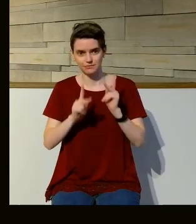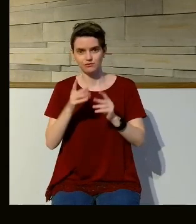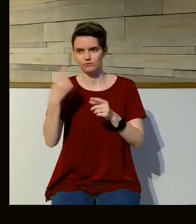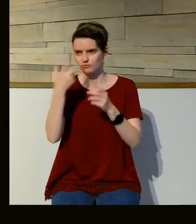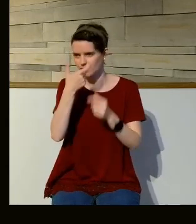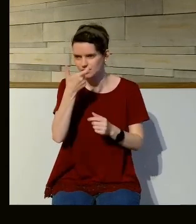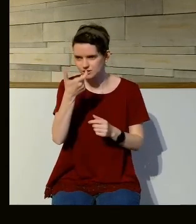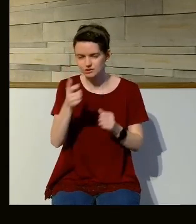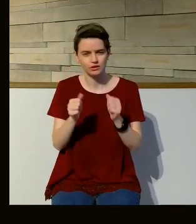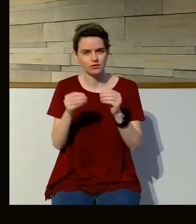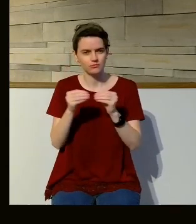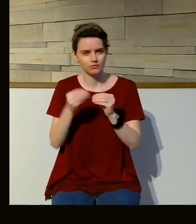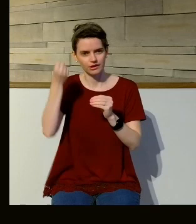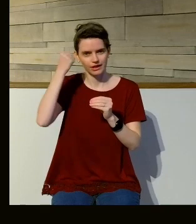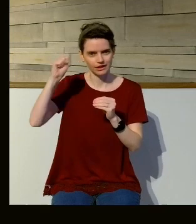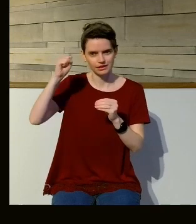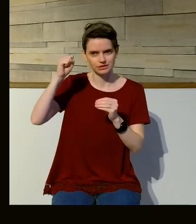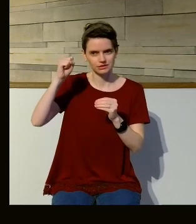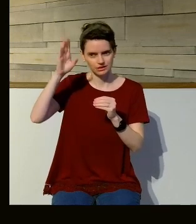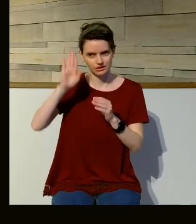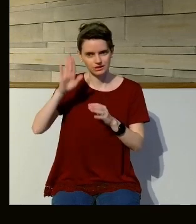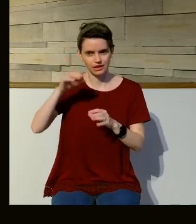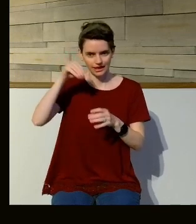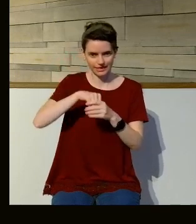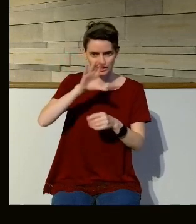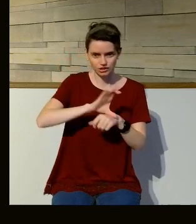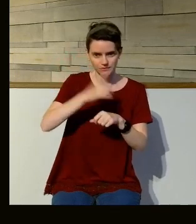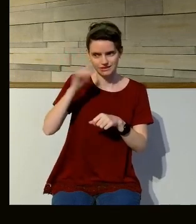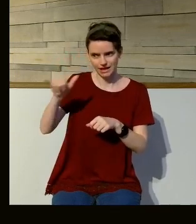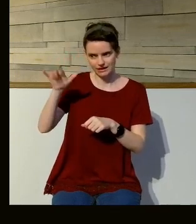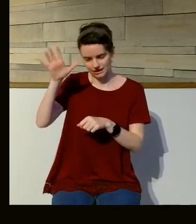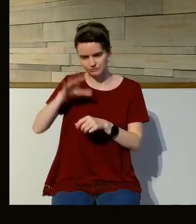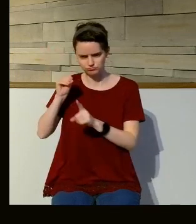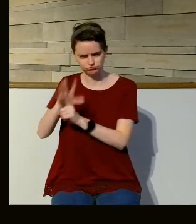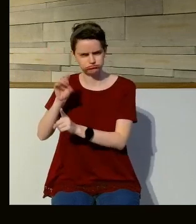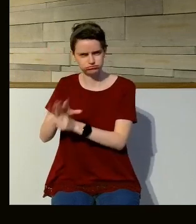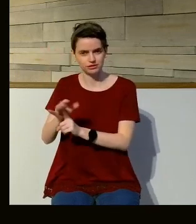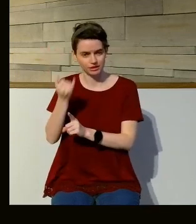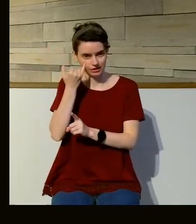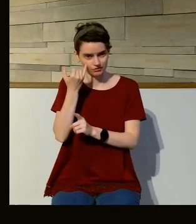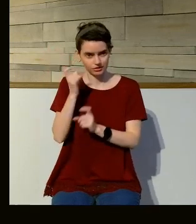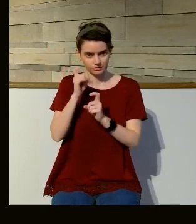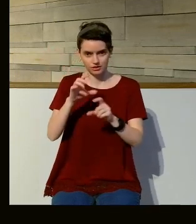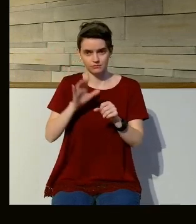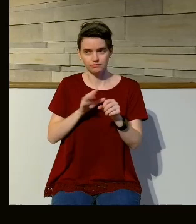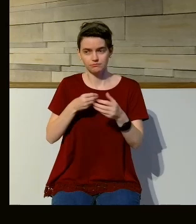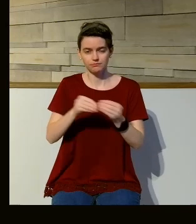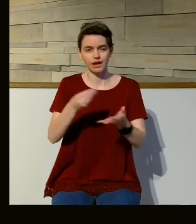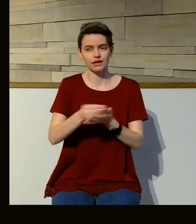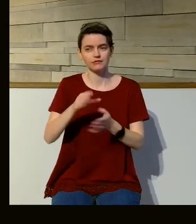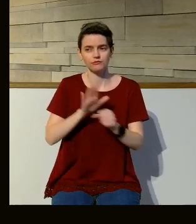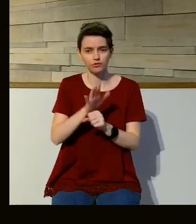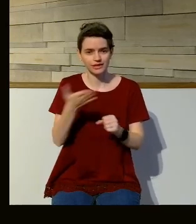and there were more atheists than Christians at church because of how influential this guy was. If you buy the whole package, I'll give you the download card for free. If you don't like hard copies,